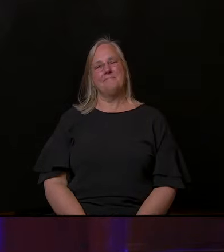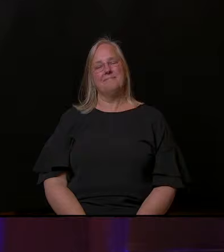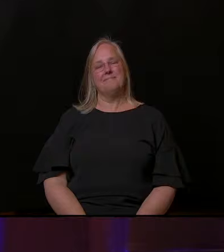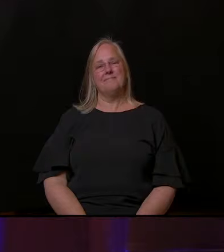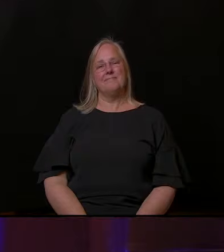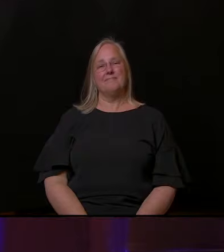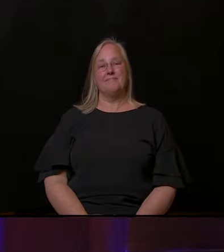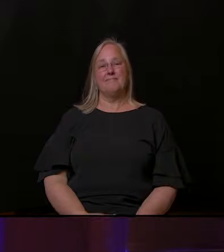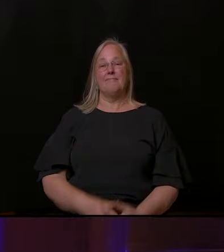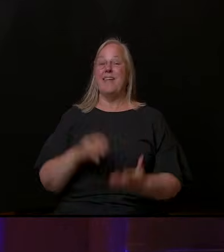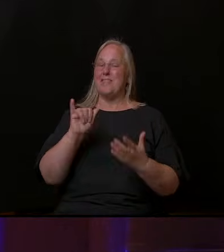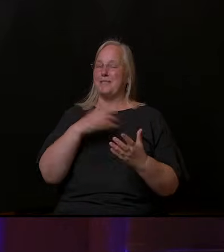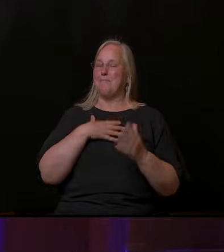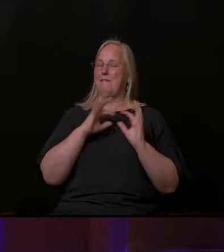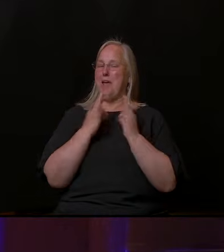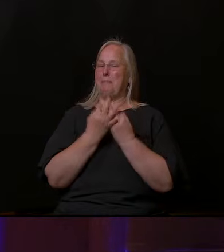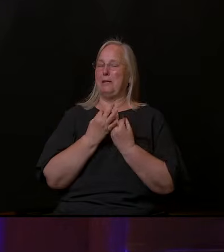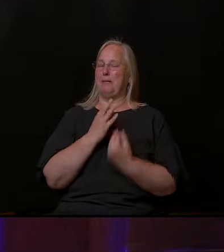That's my family.